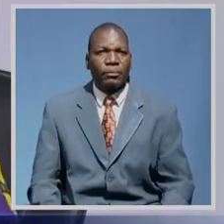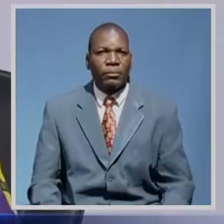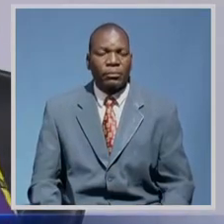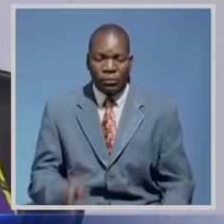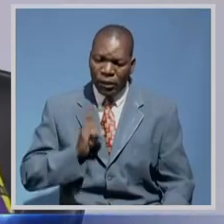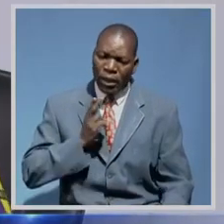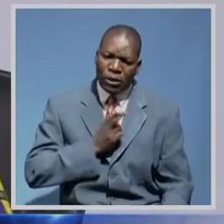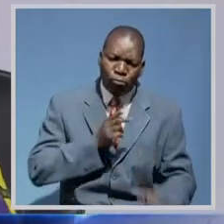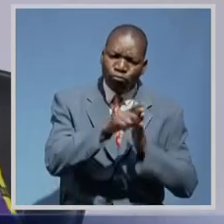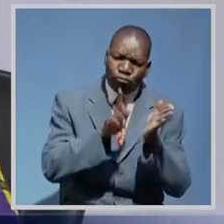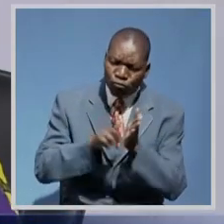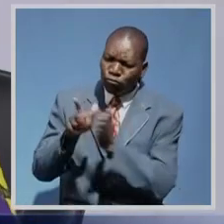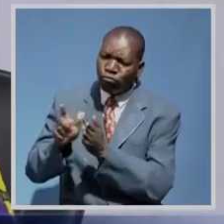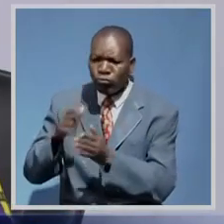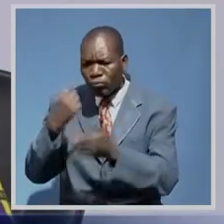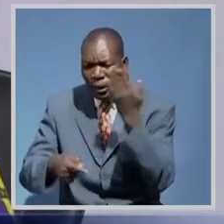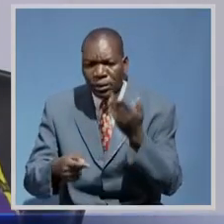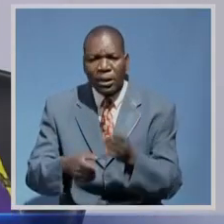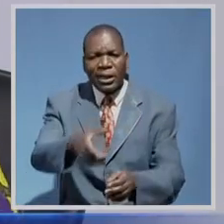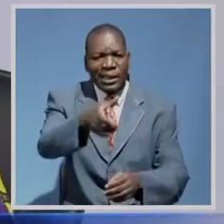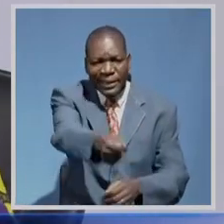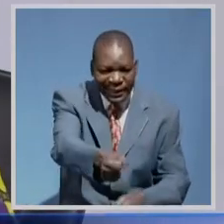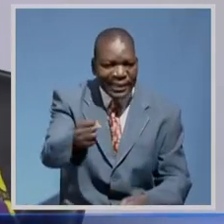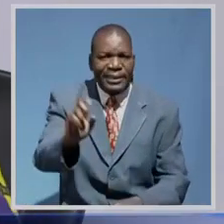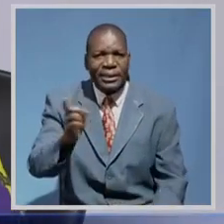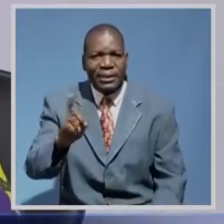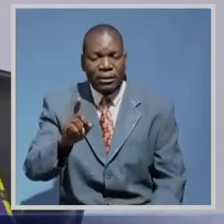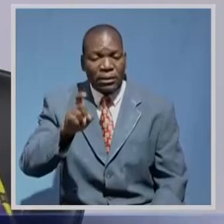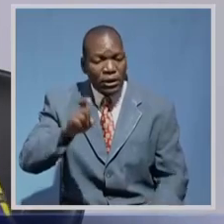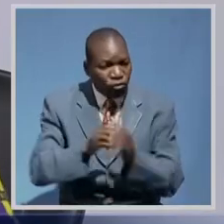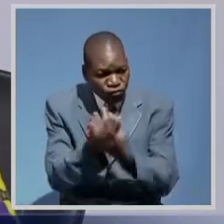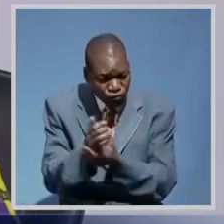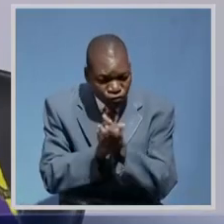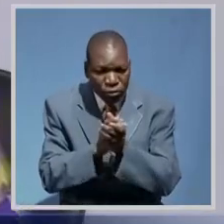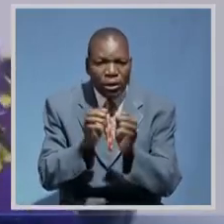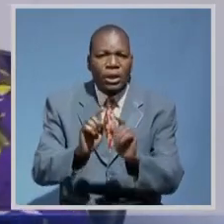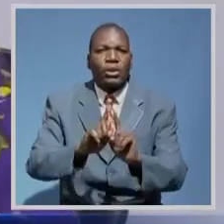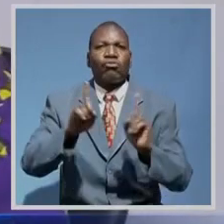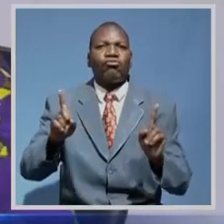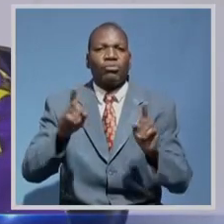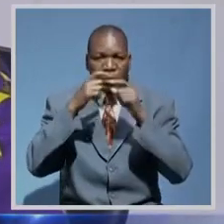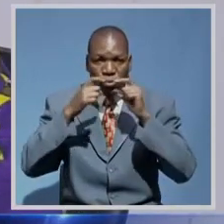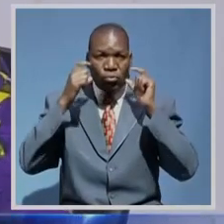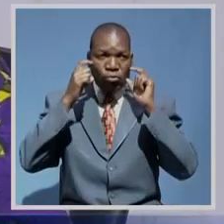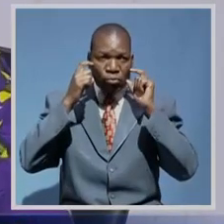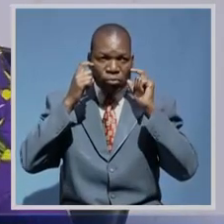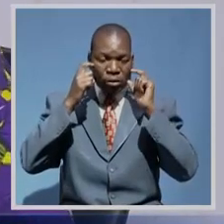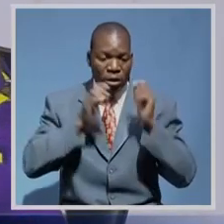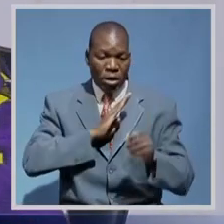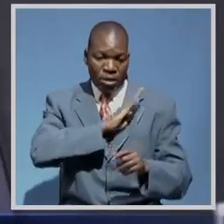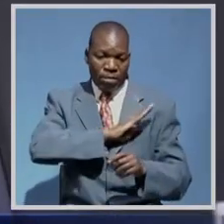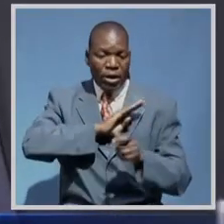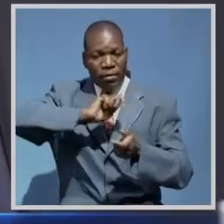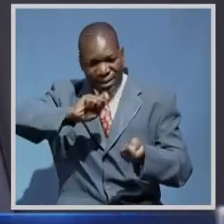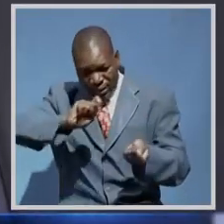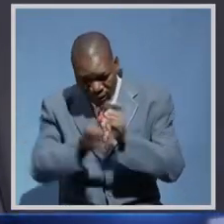out, including not shaking hands, hand washing, wearing masks, social distancing, this is the behavior change we were looking